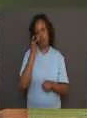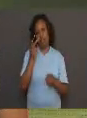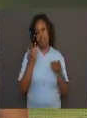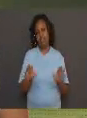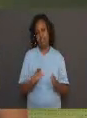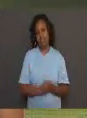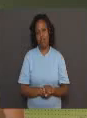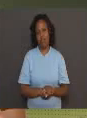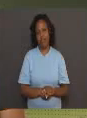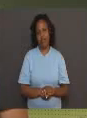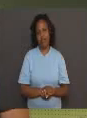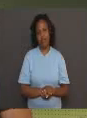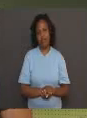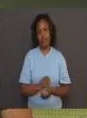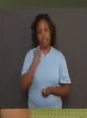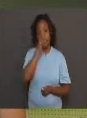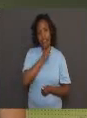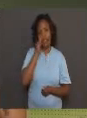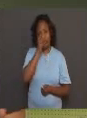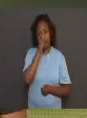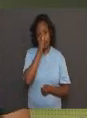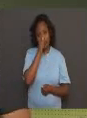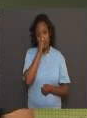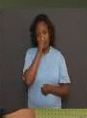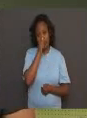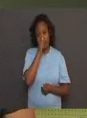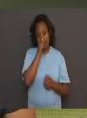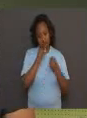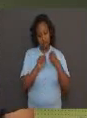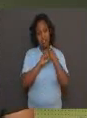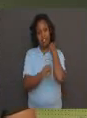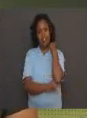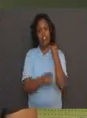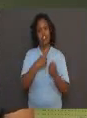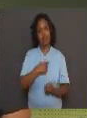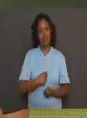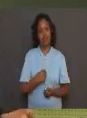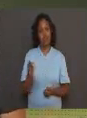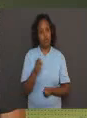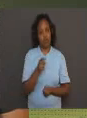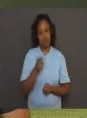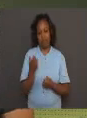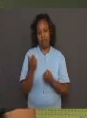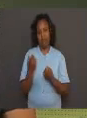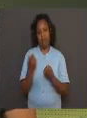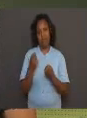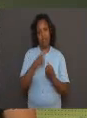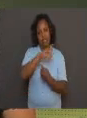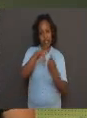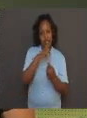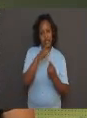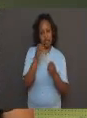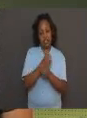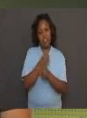We learned that Ethiopia was a founding member of regional organizations